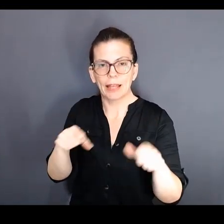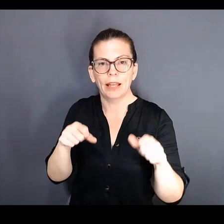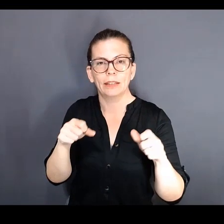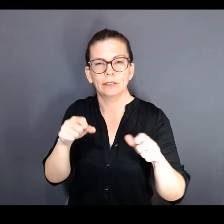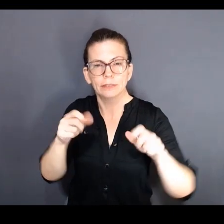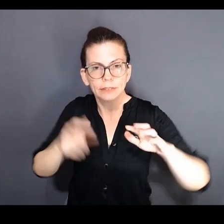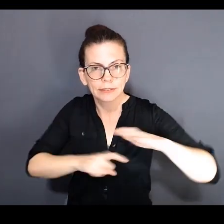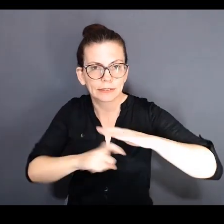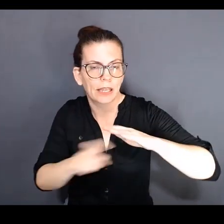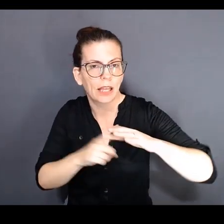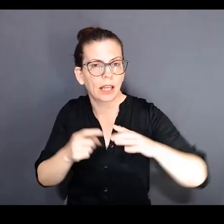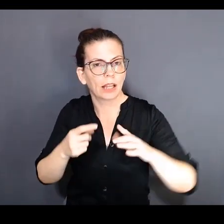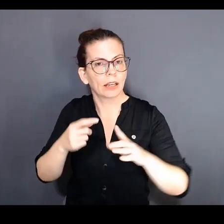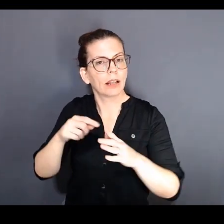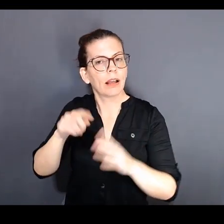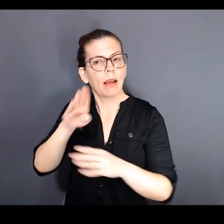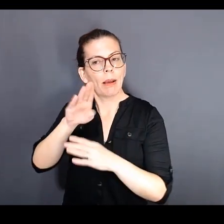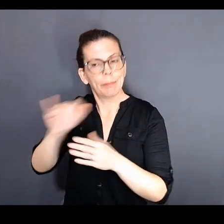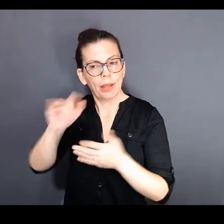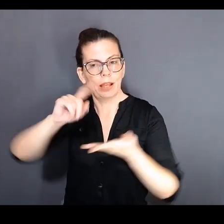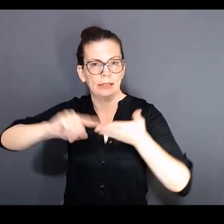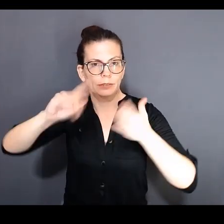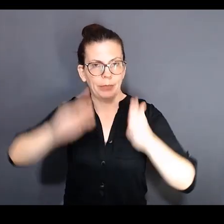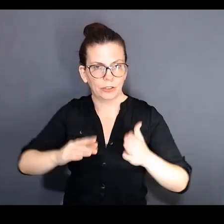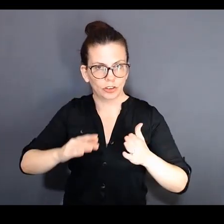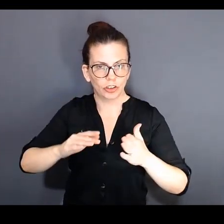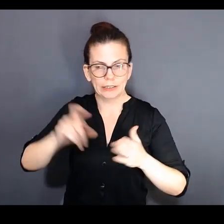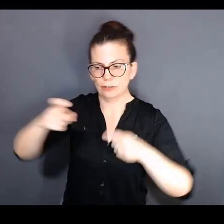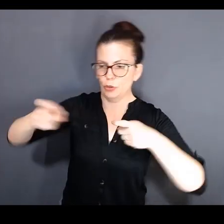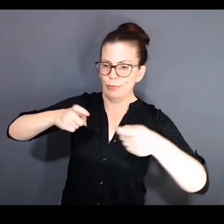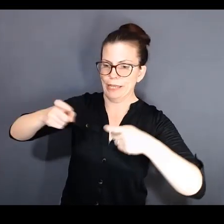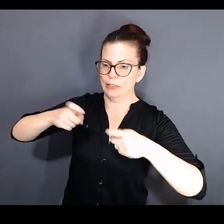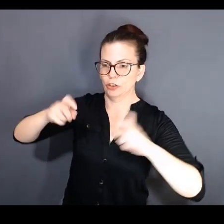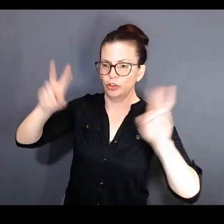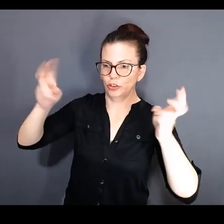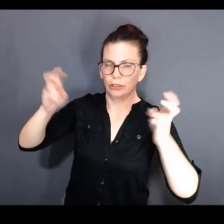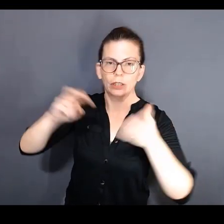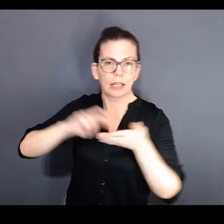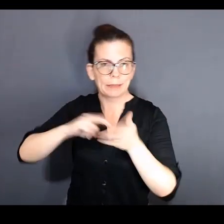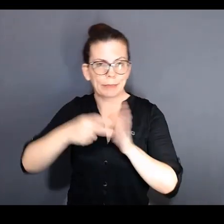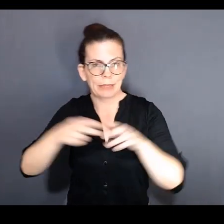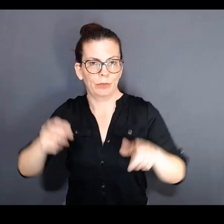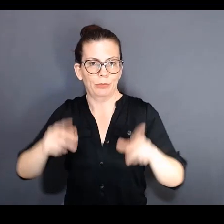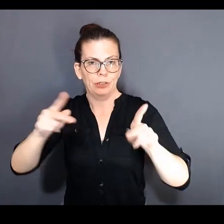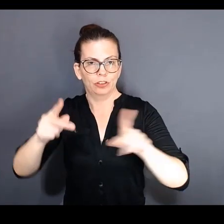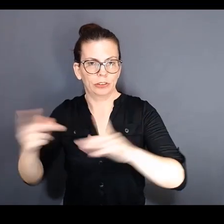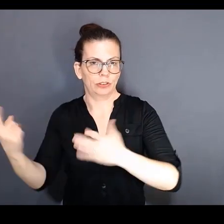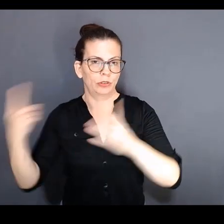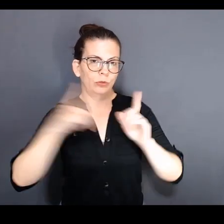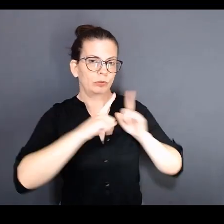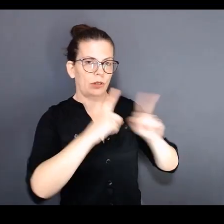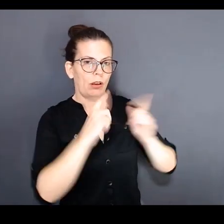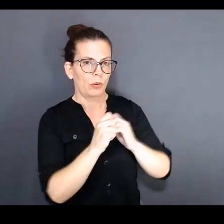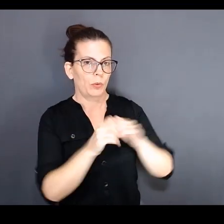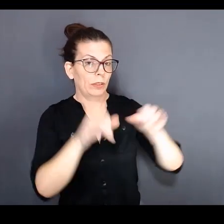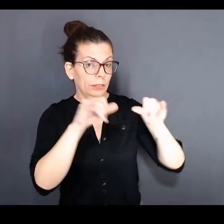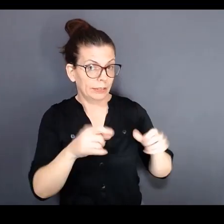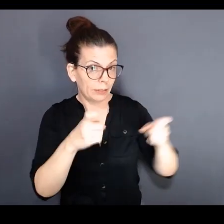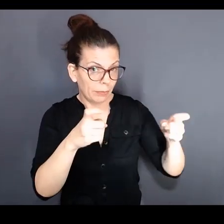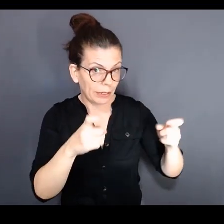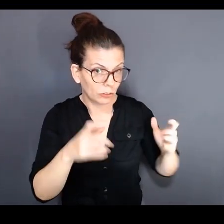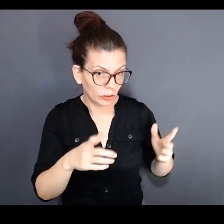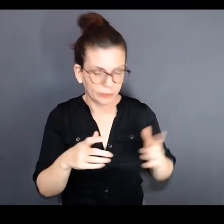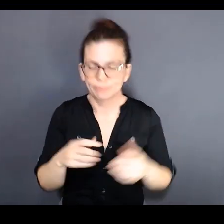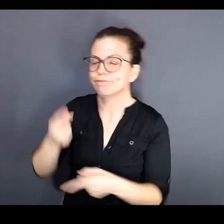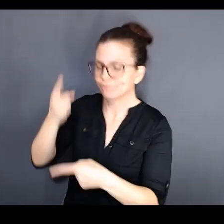instance be able to be scanned by Inspector, it needs to be managed. That is, it needs to have permission to talk to